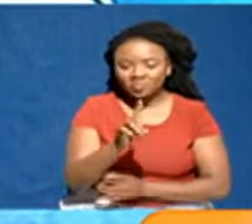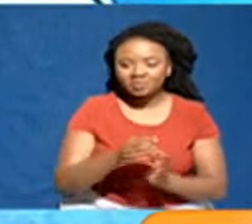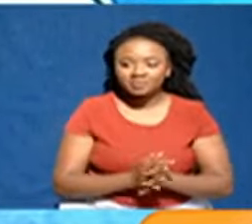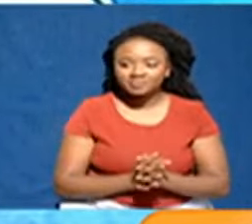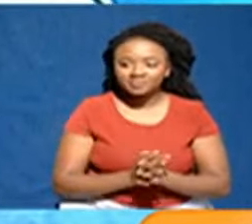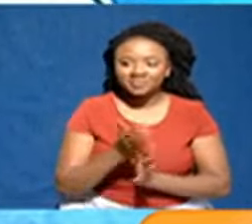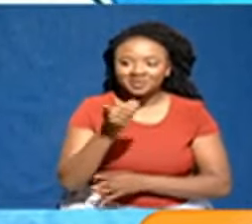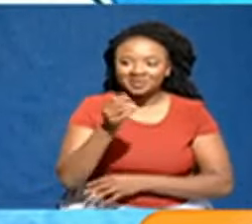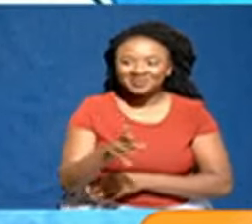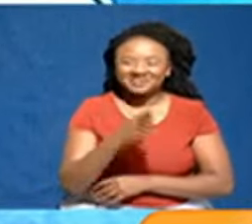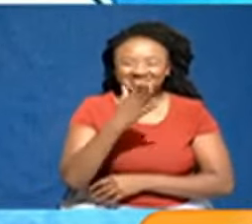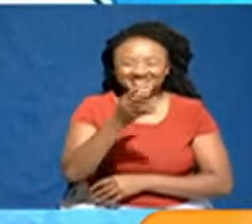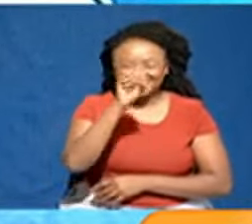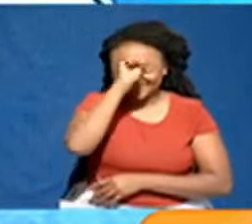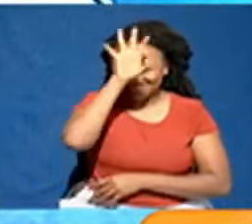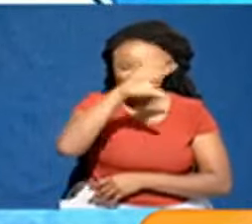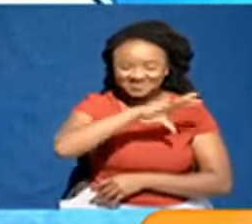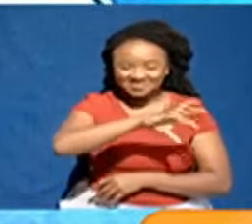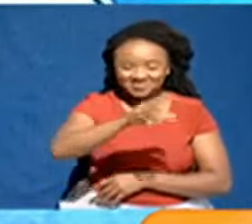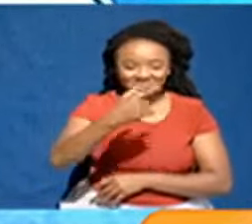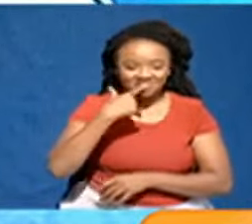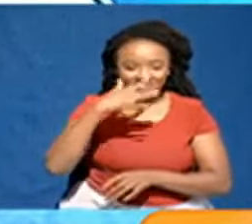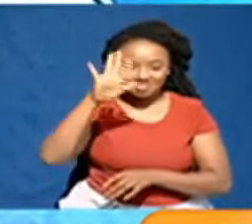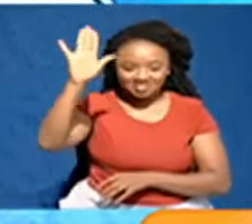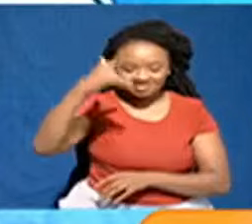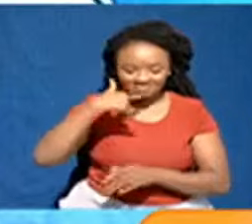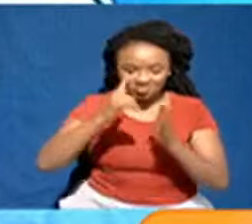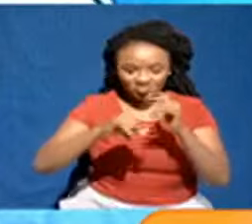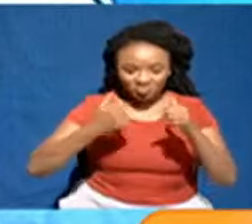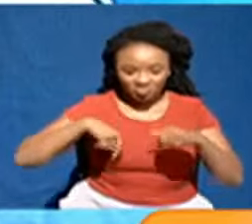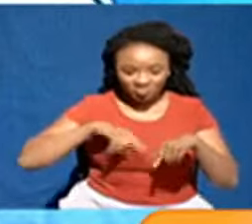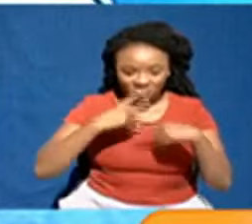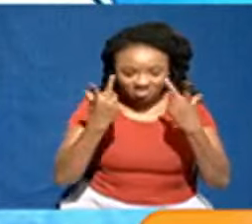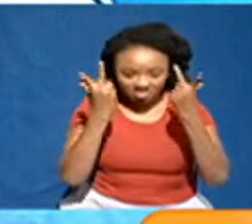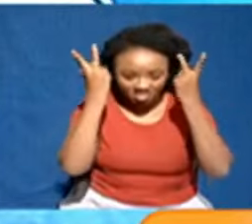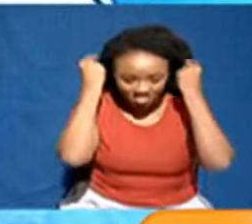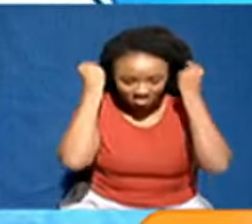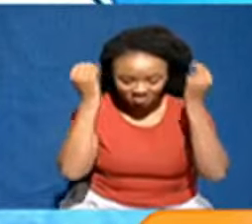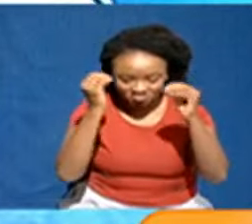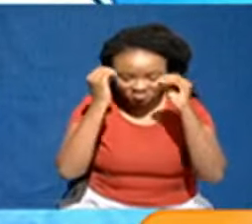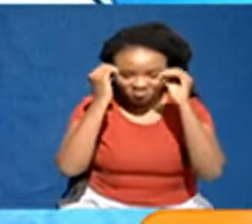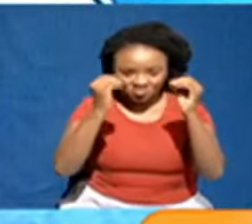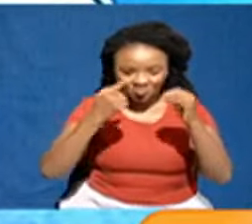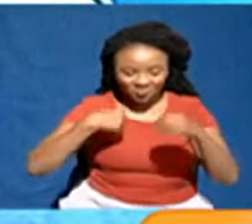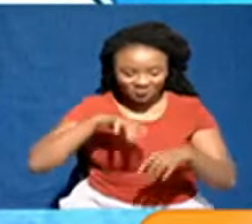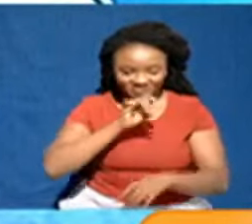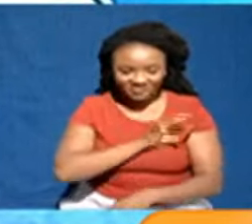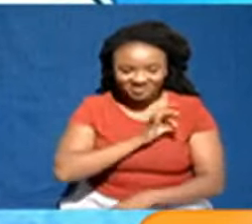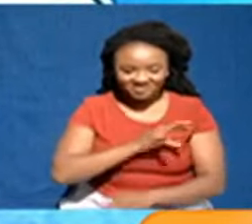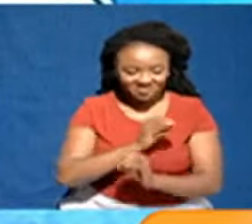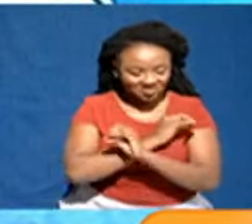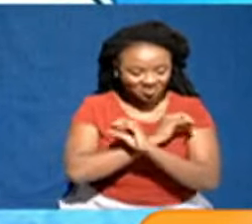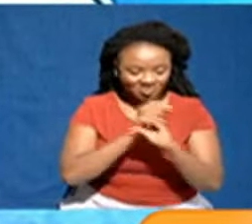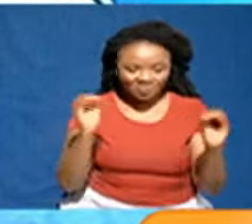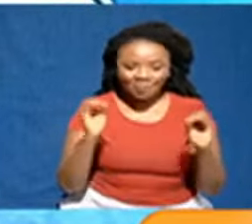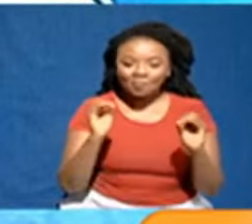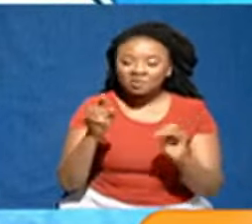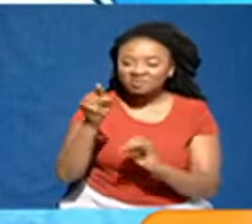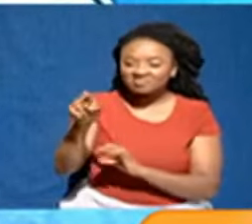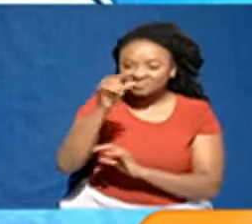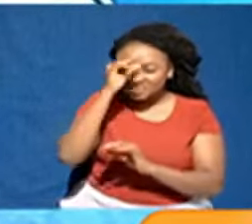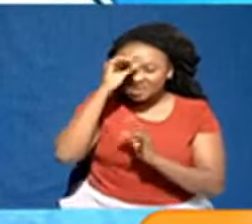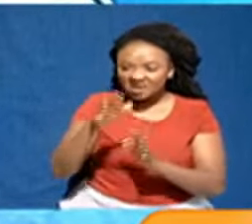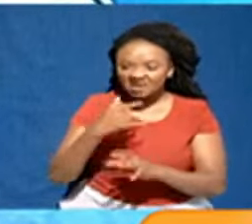County vowing not to be cowed into submission by the sack threats issued by the Kiambu County Governor